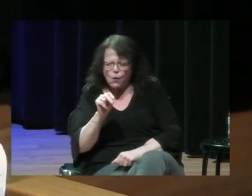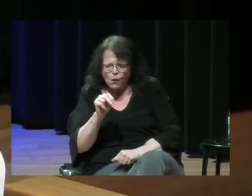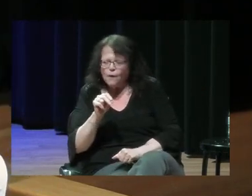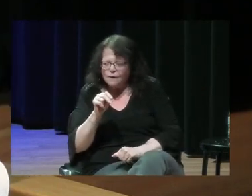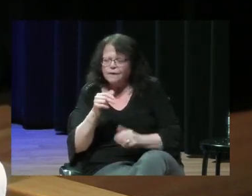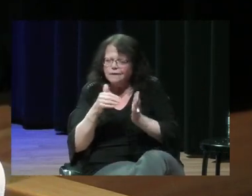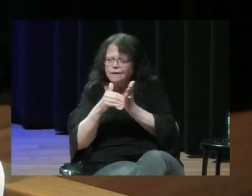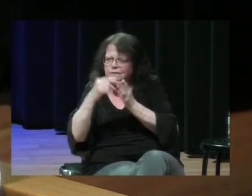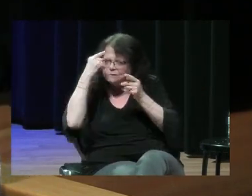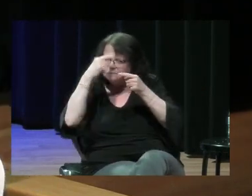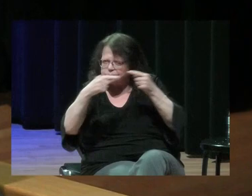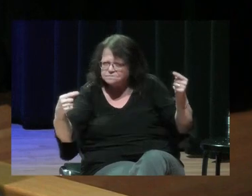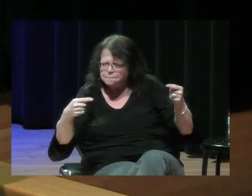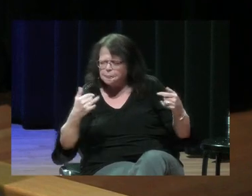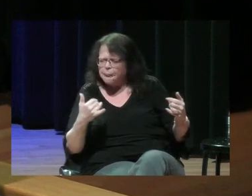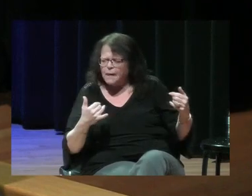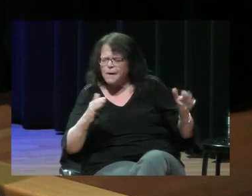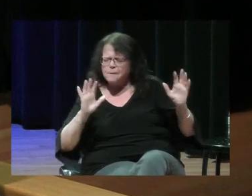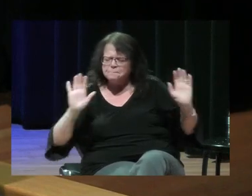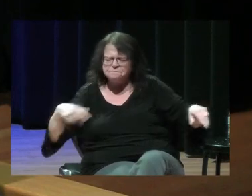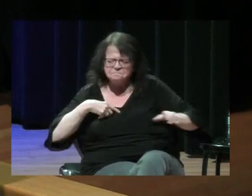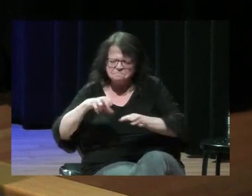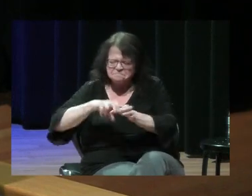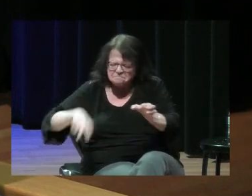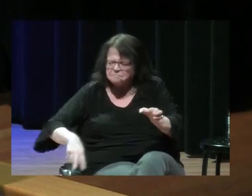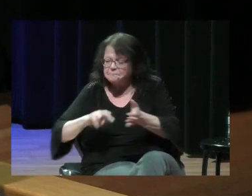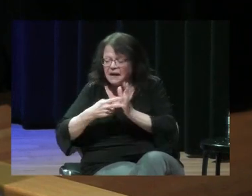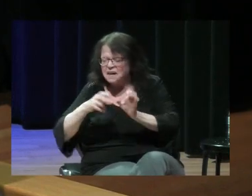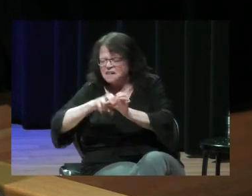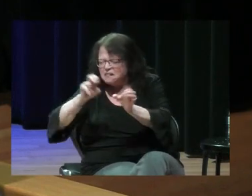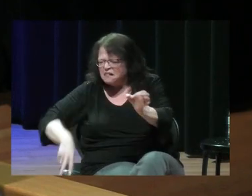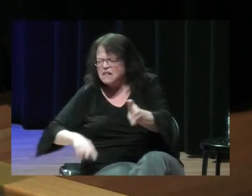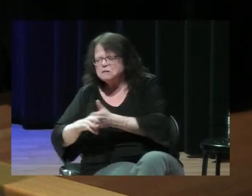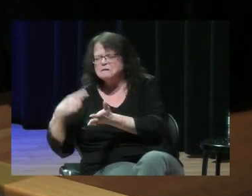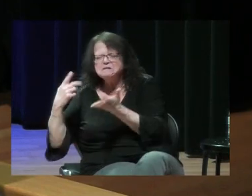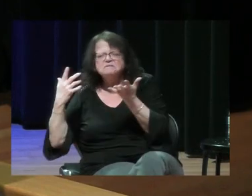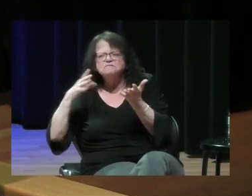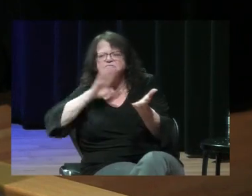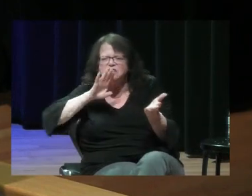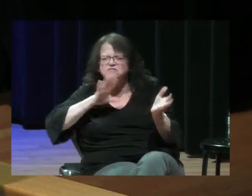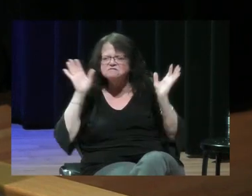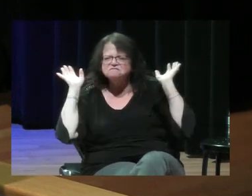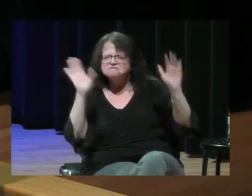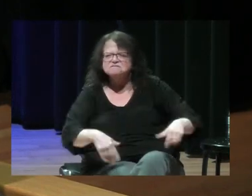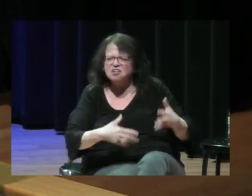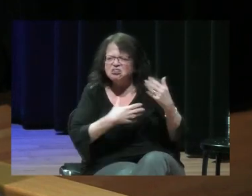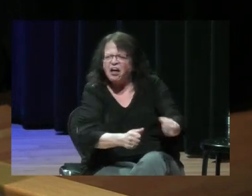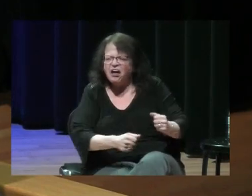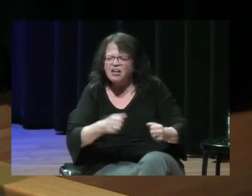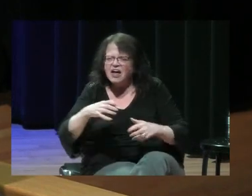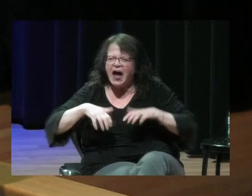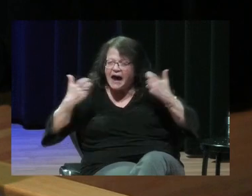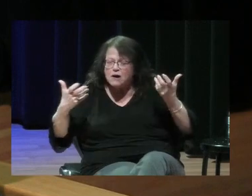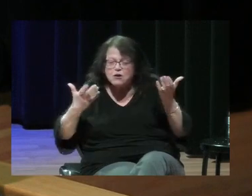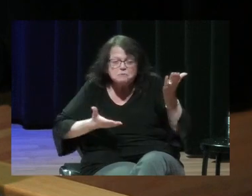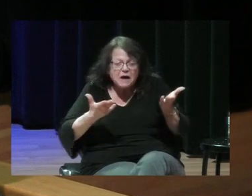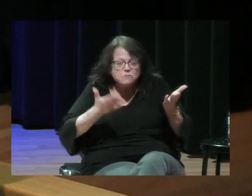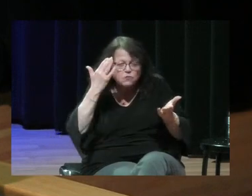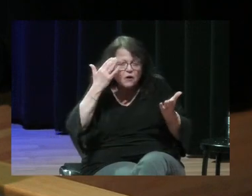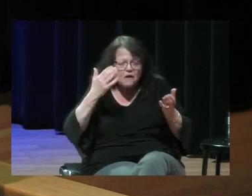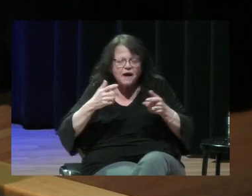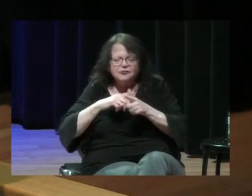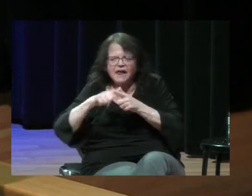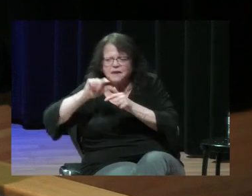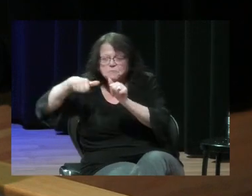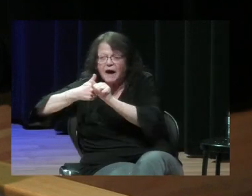of like, no, I'm going to leave this conversation frustrated. I'm going to leave this conversation angry. I'm going to leave this conversation with a list of 15 things I